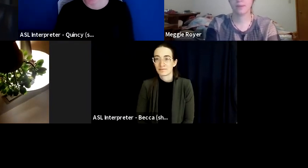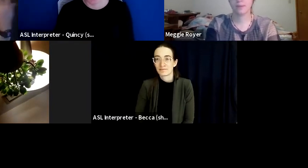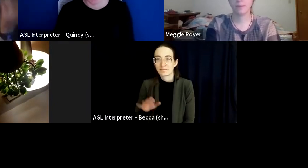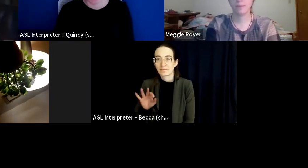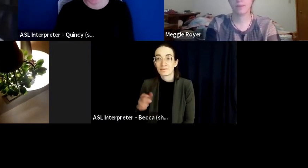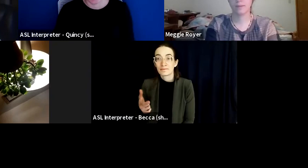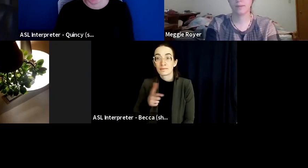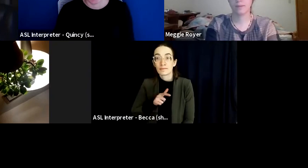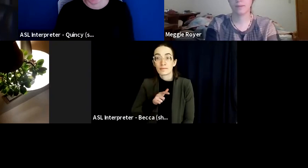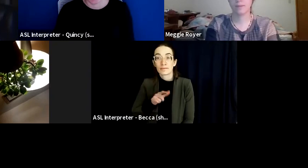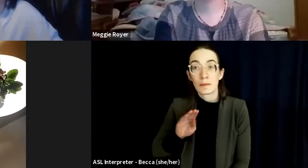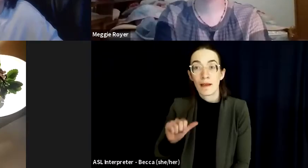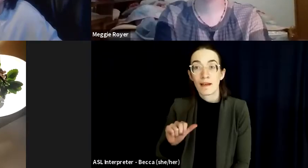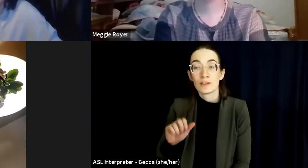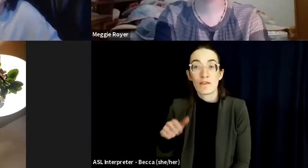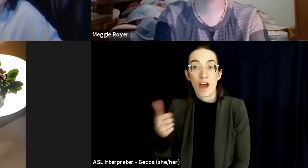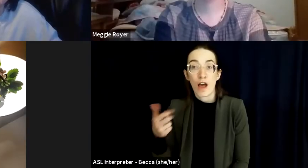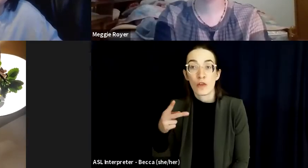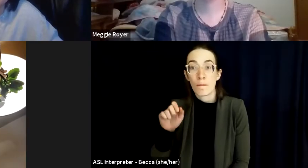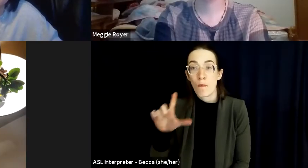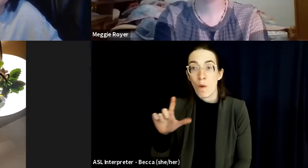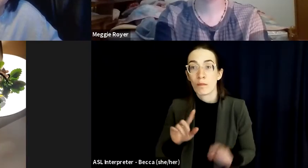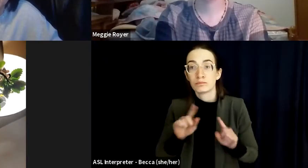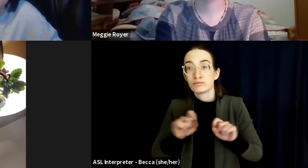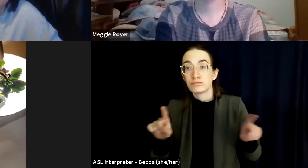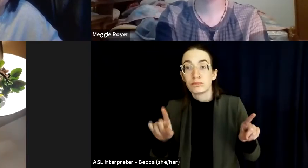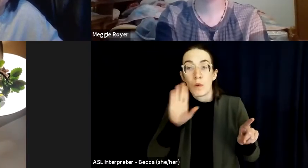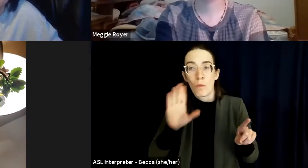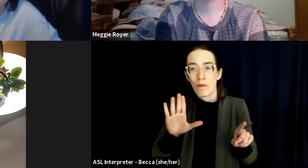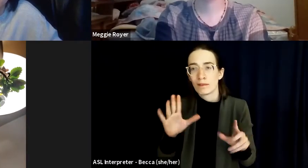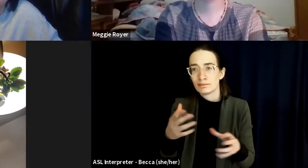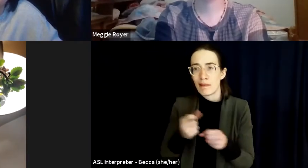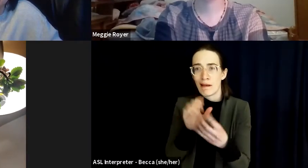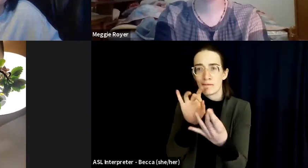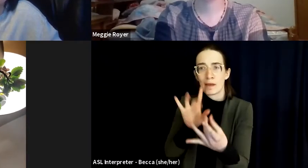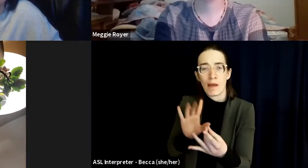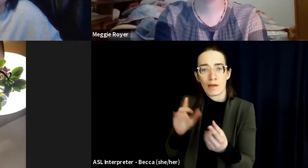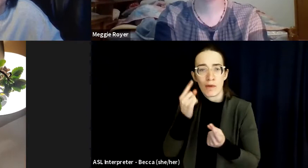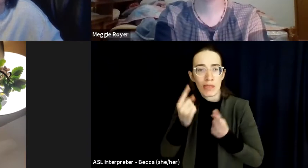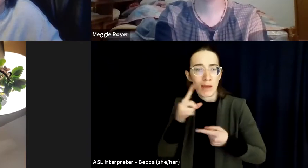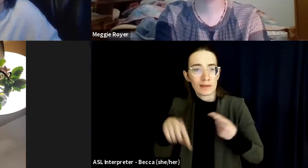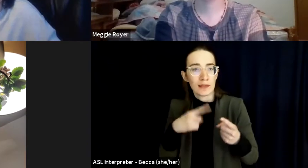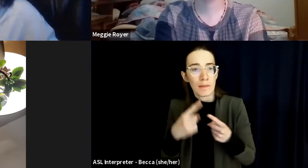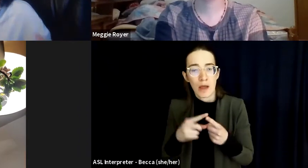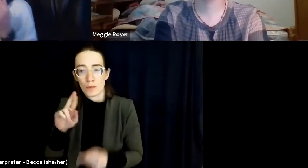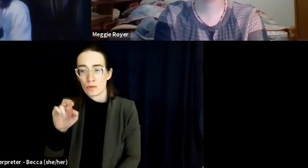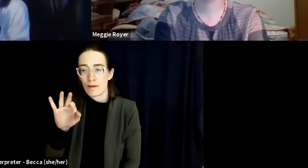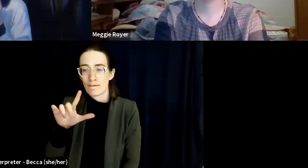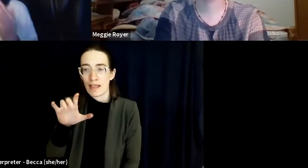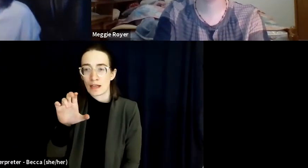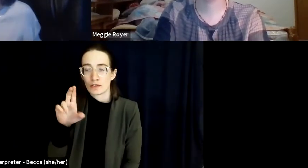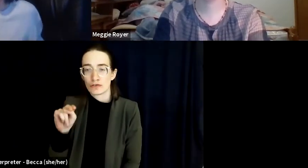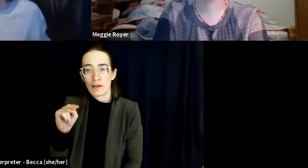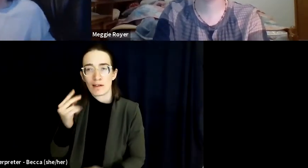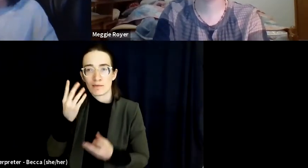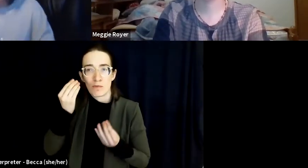So we have another poll for you to kind of share your feedback and your thoughts about reflection before we kind of dive into this topic a little